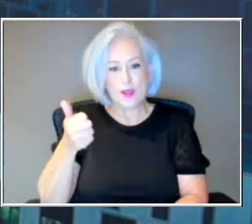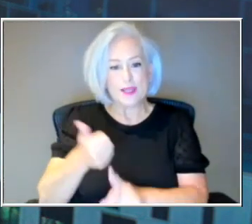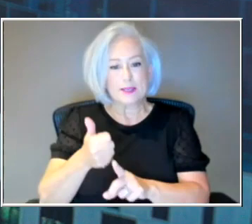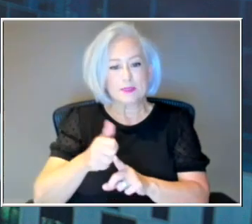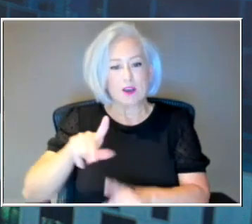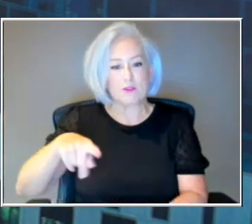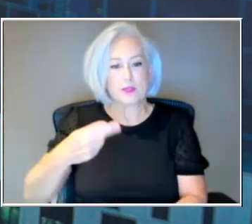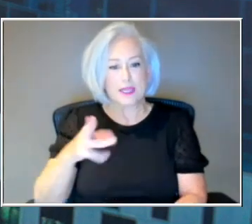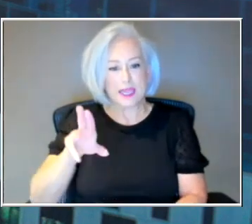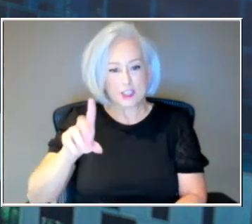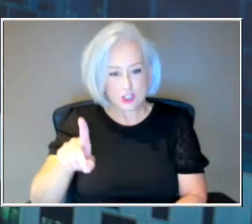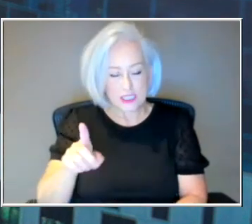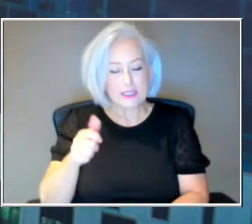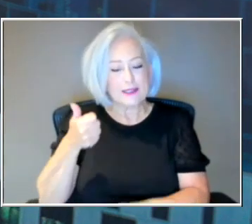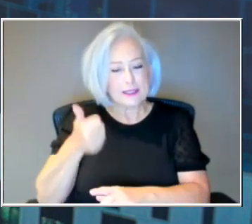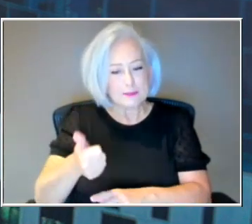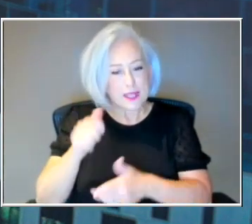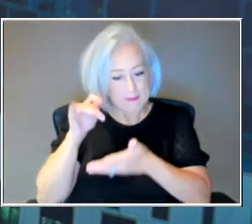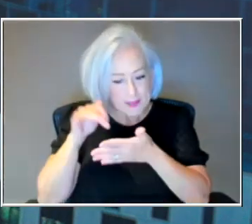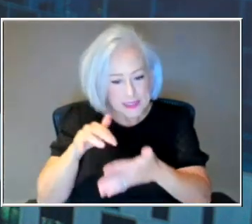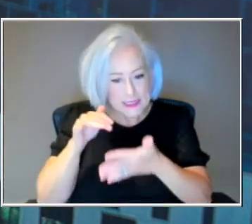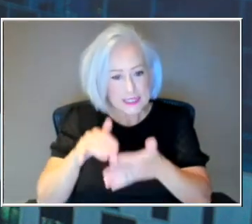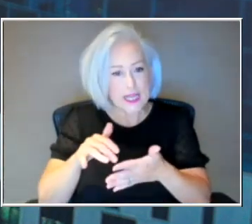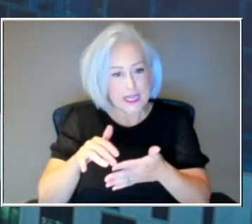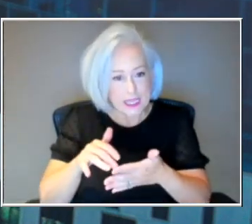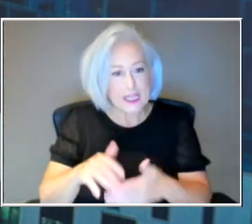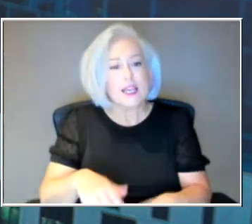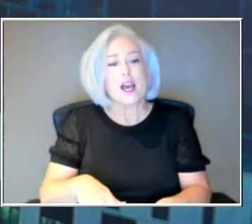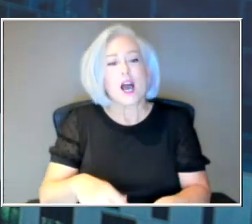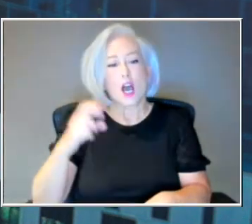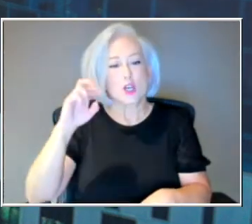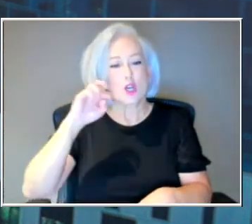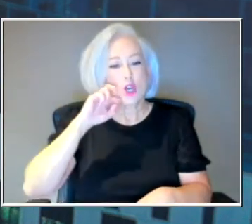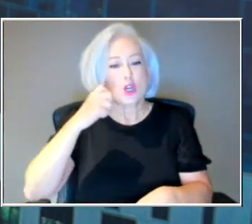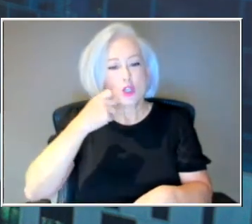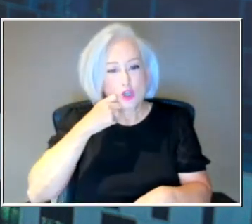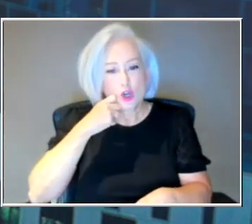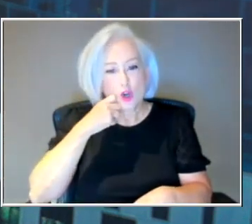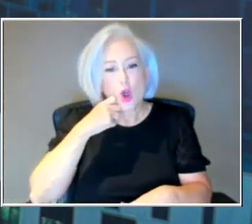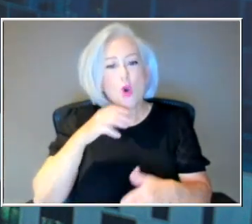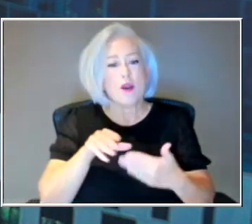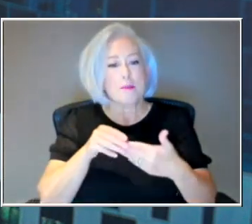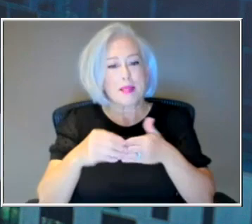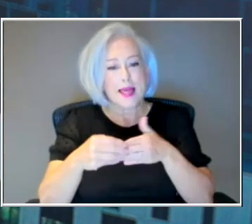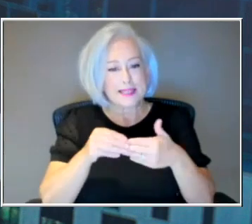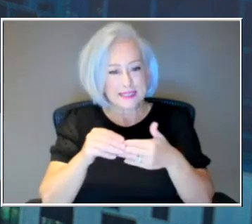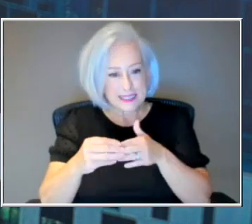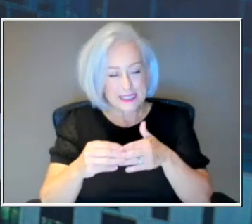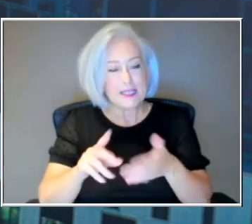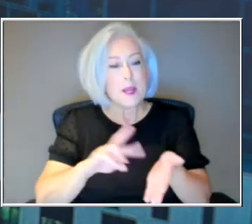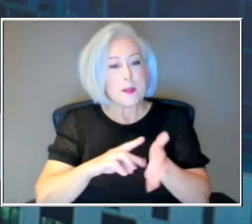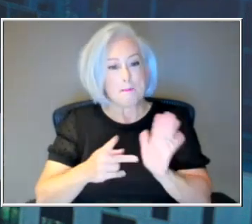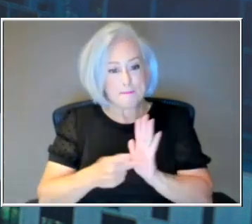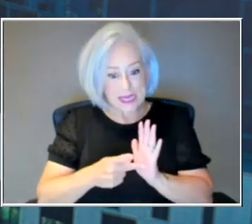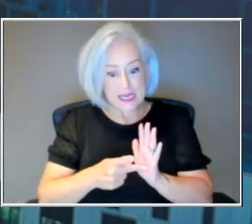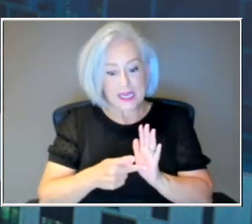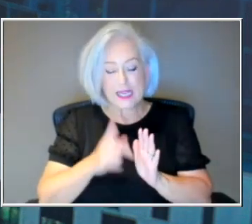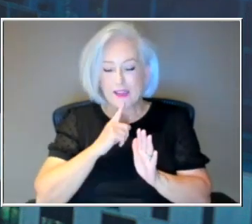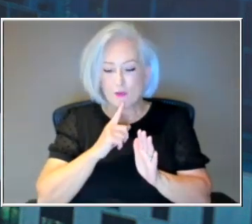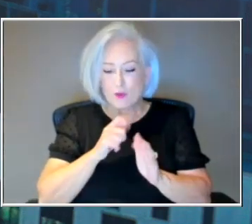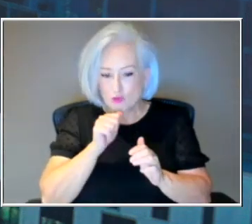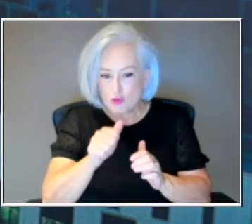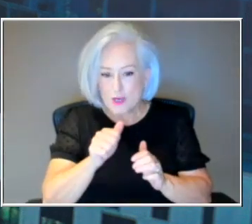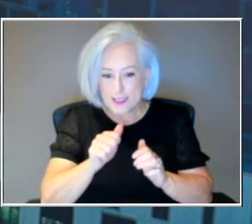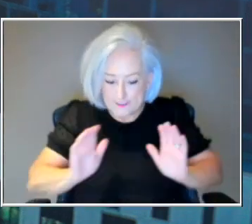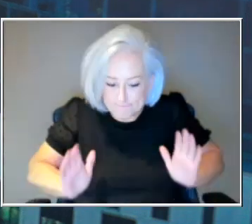some of the initial studies on what we call neuroplasticity, basically indicating that if we really push our rehab in that